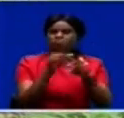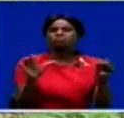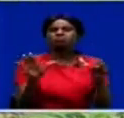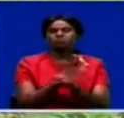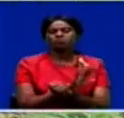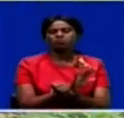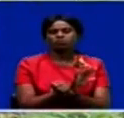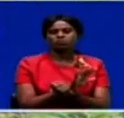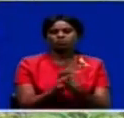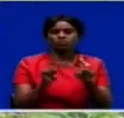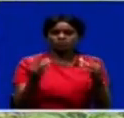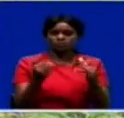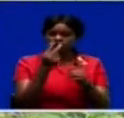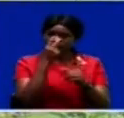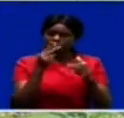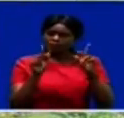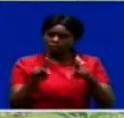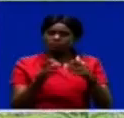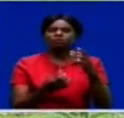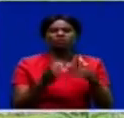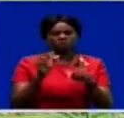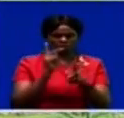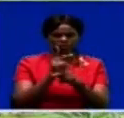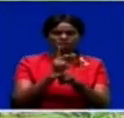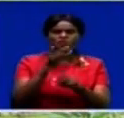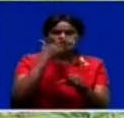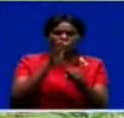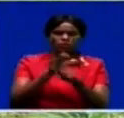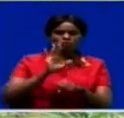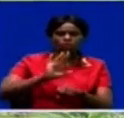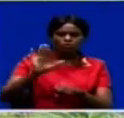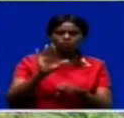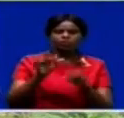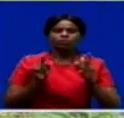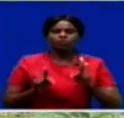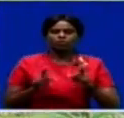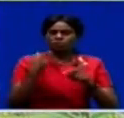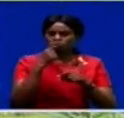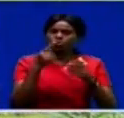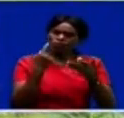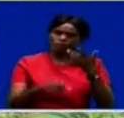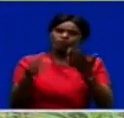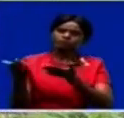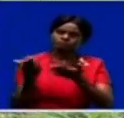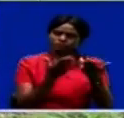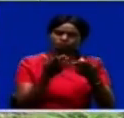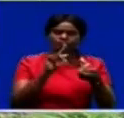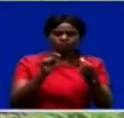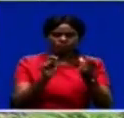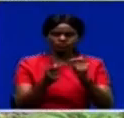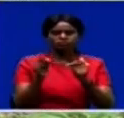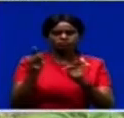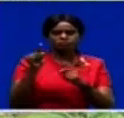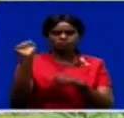they are looking at somebody who is mature, somebody who can keep their promises, someone who will bring meaningful change to Sesheke. You know